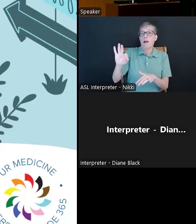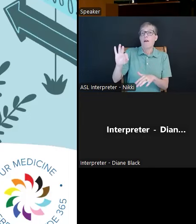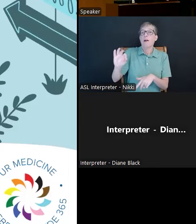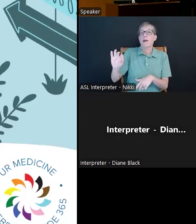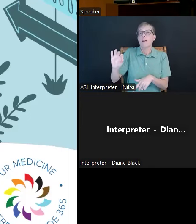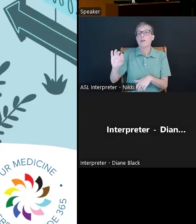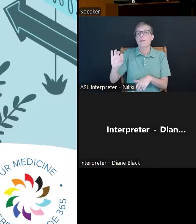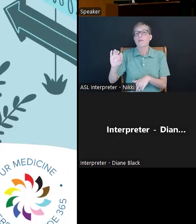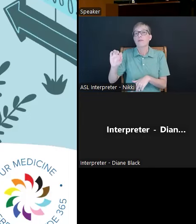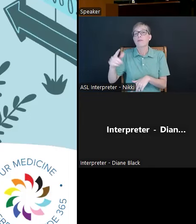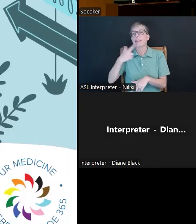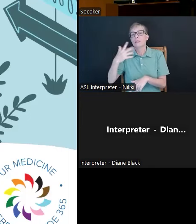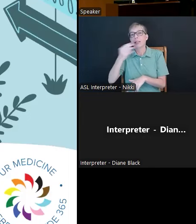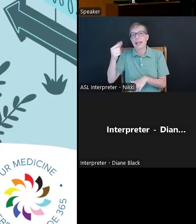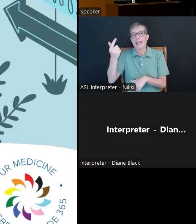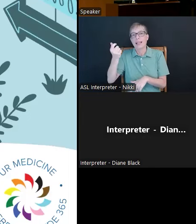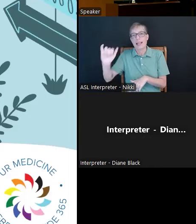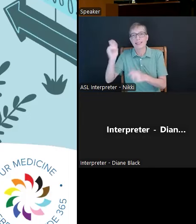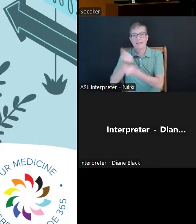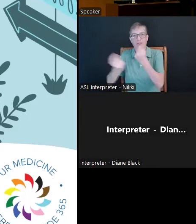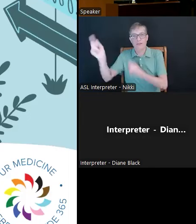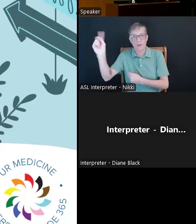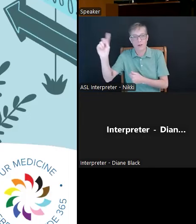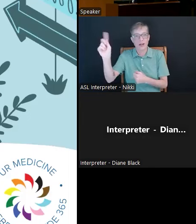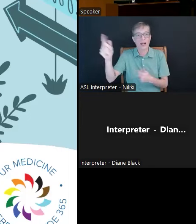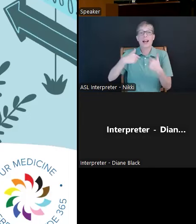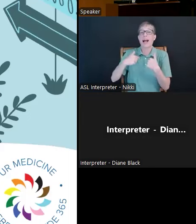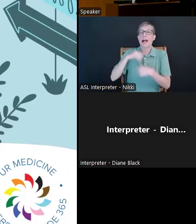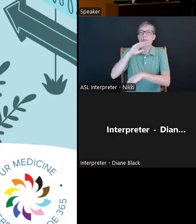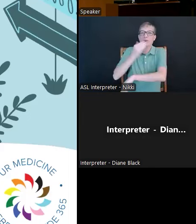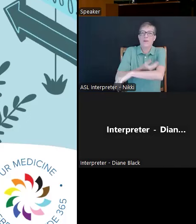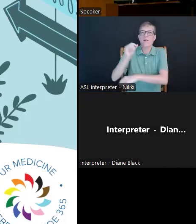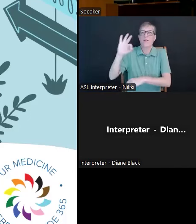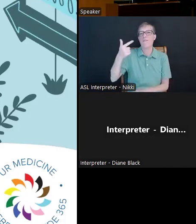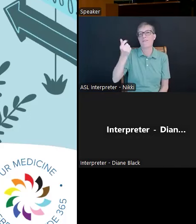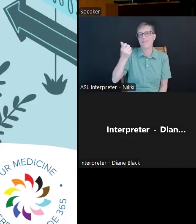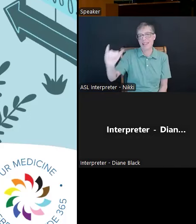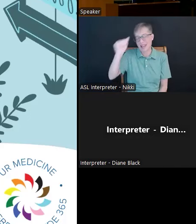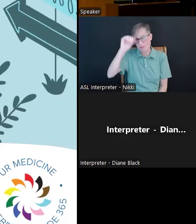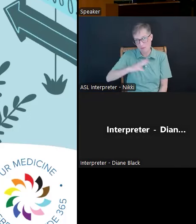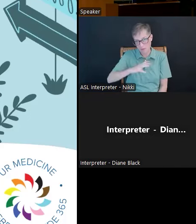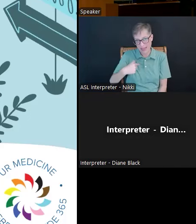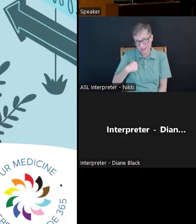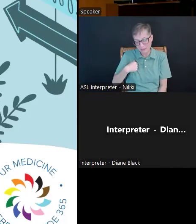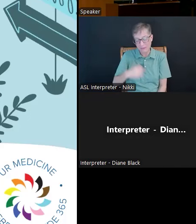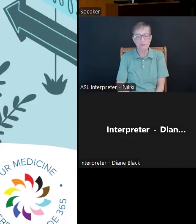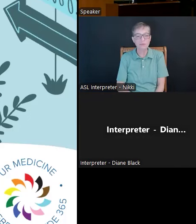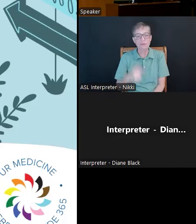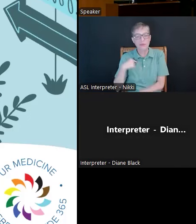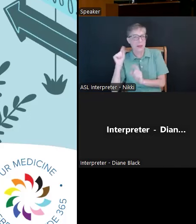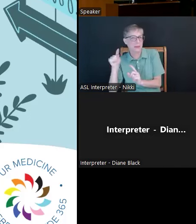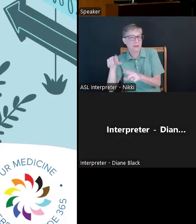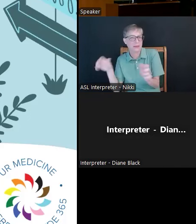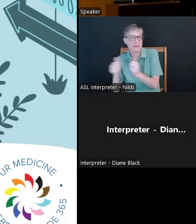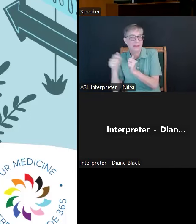of a gay man who was absolutely delightful. I was at the Pride picnic on Sunday. And my work was really just